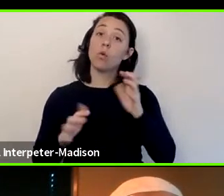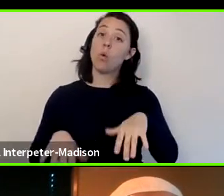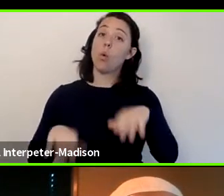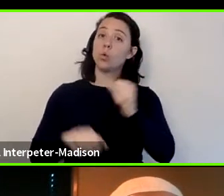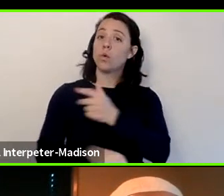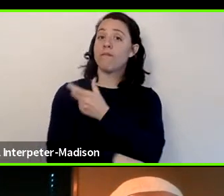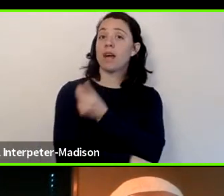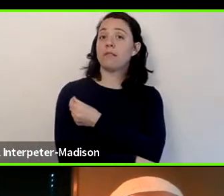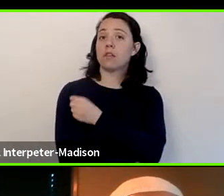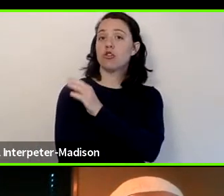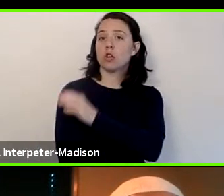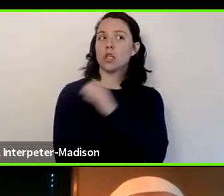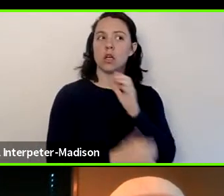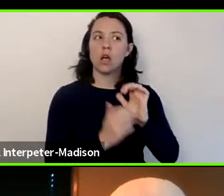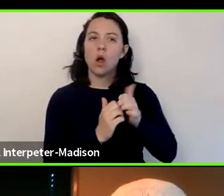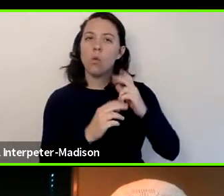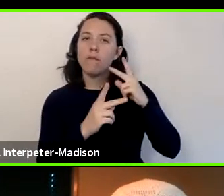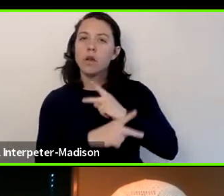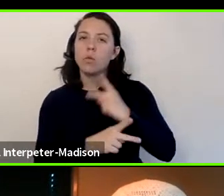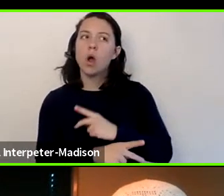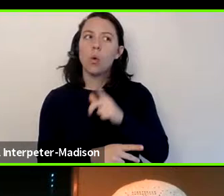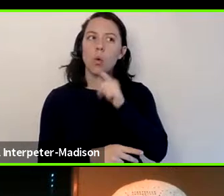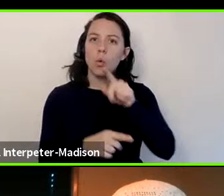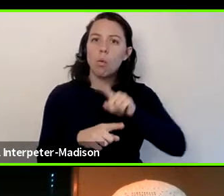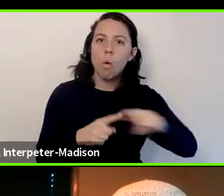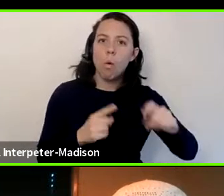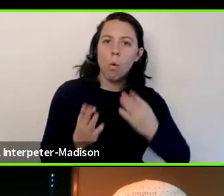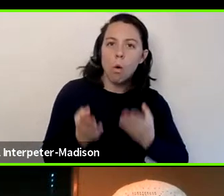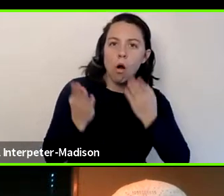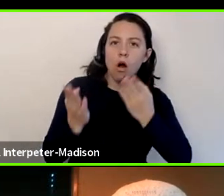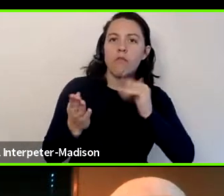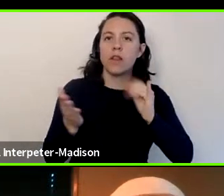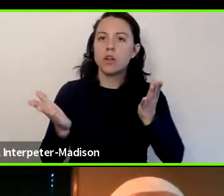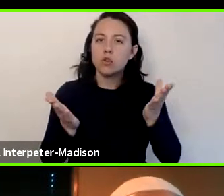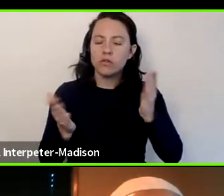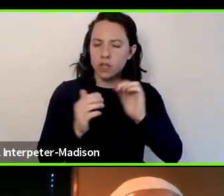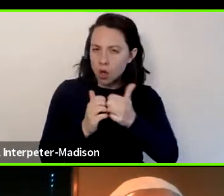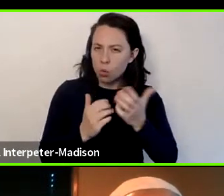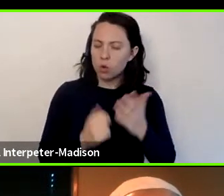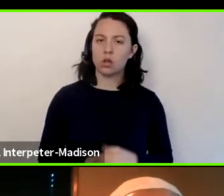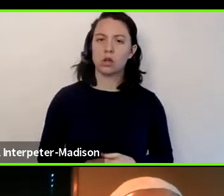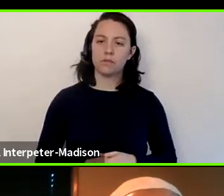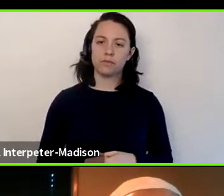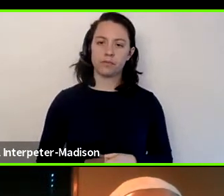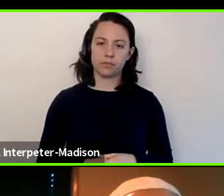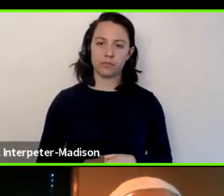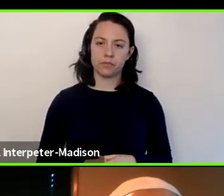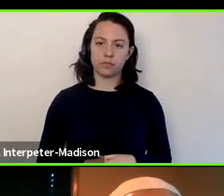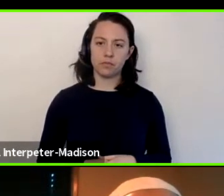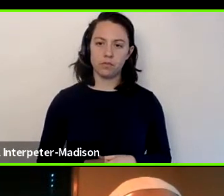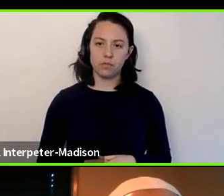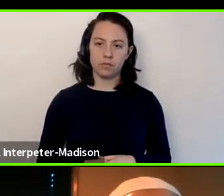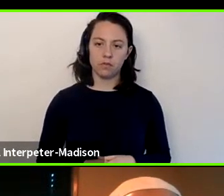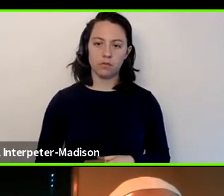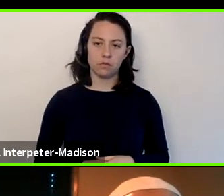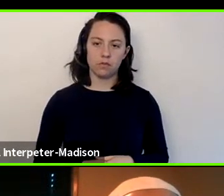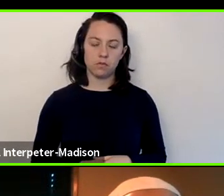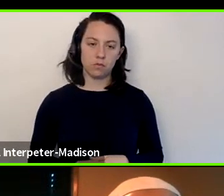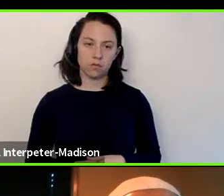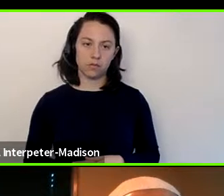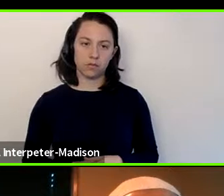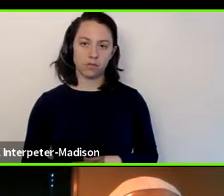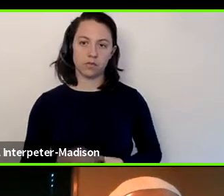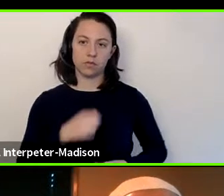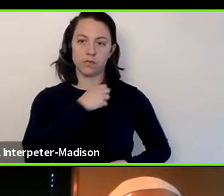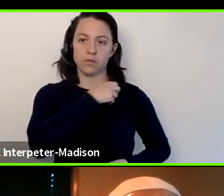find out who to call to offer that service or that space? So I'm just going to say, call